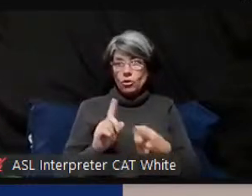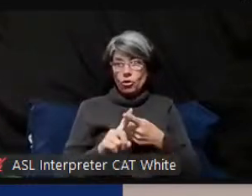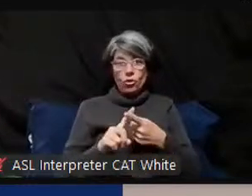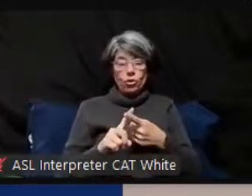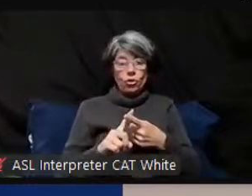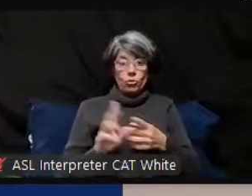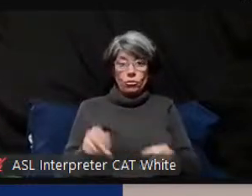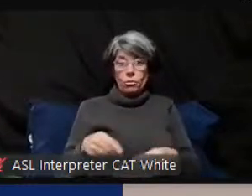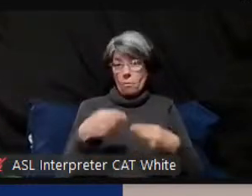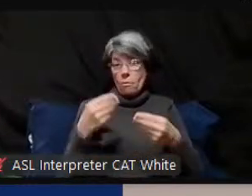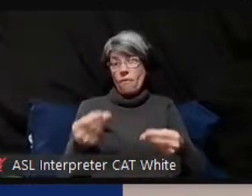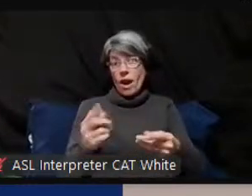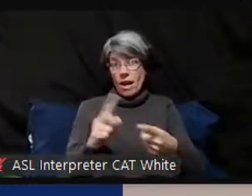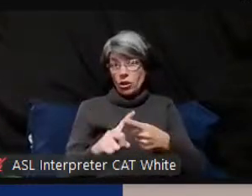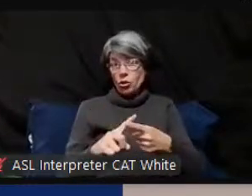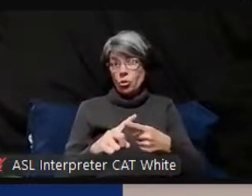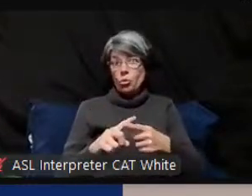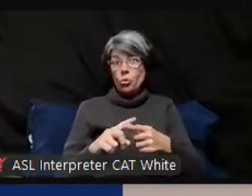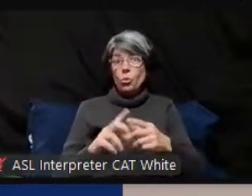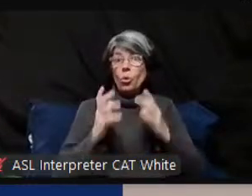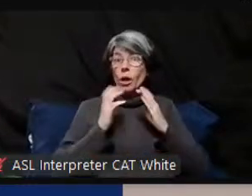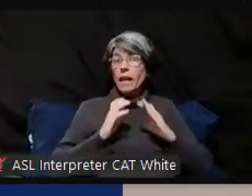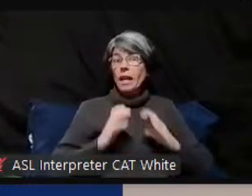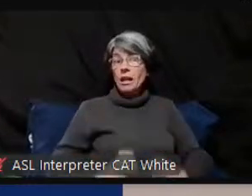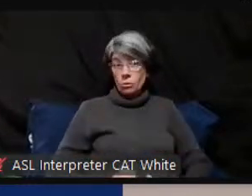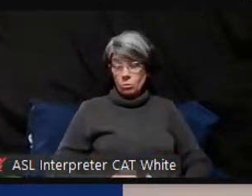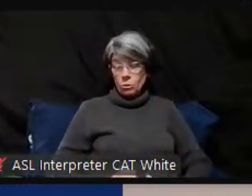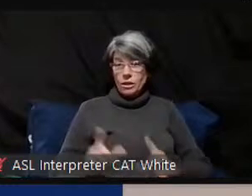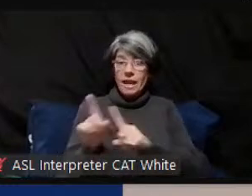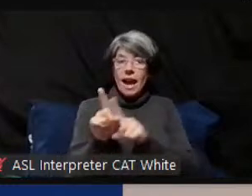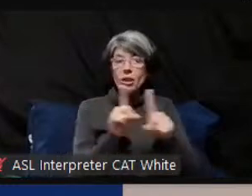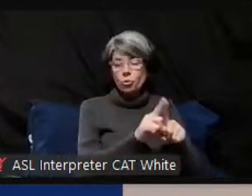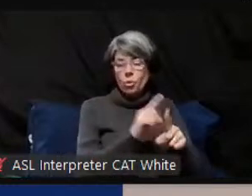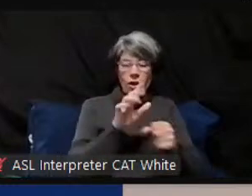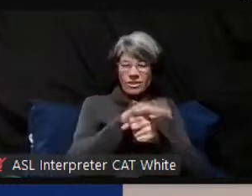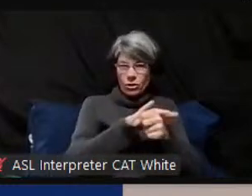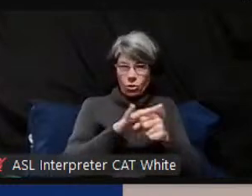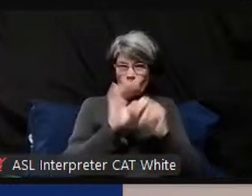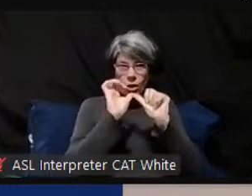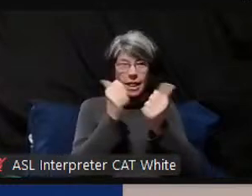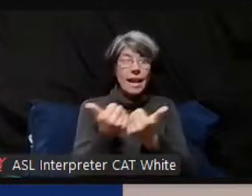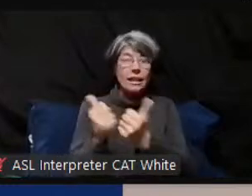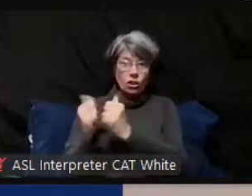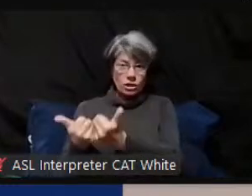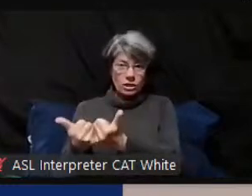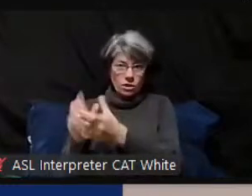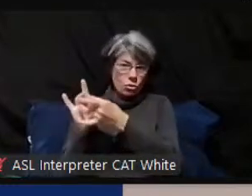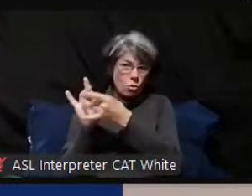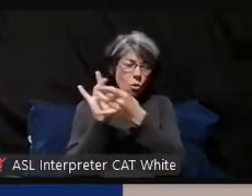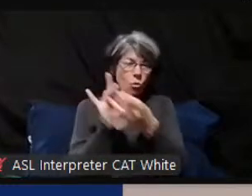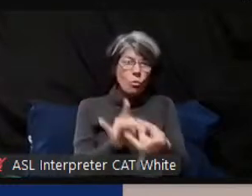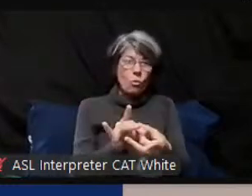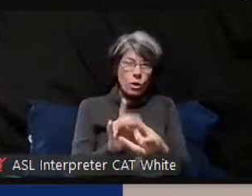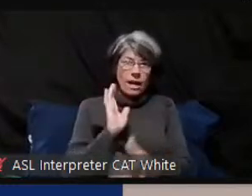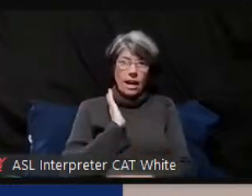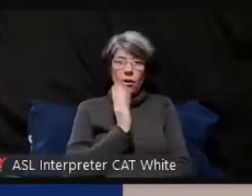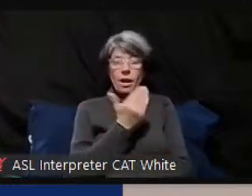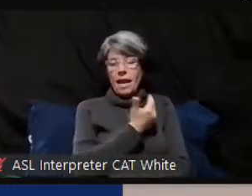to provide to customers as well as local agencies regarding our